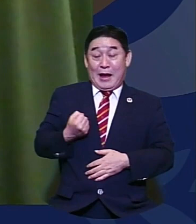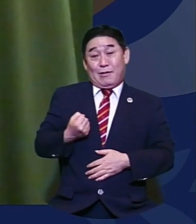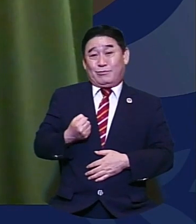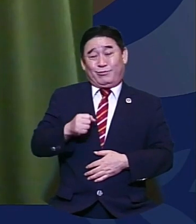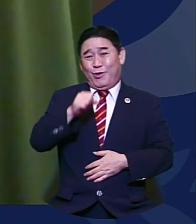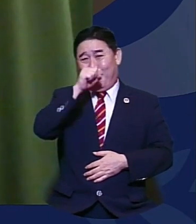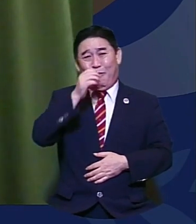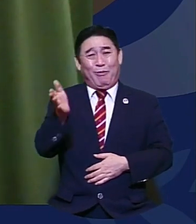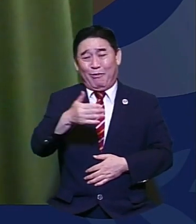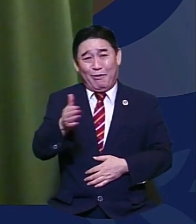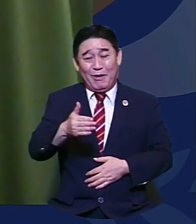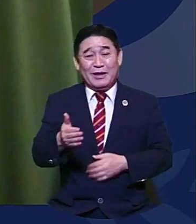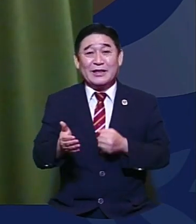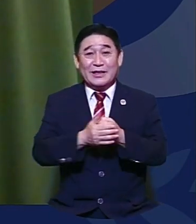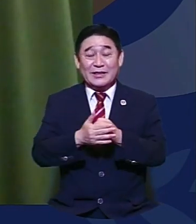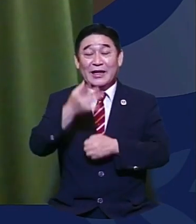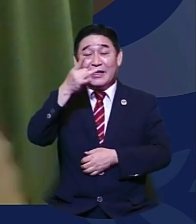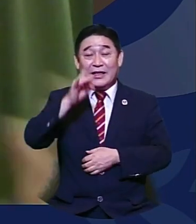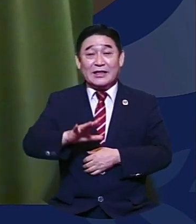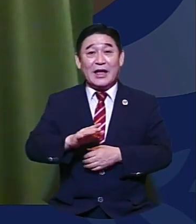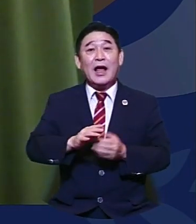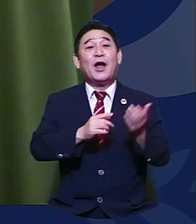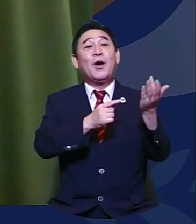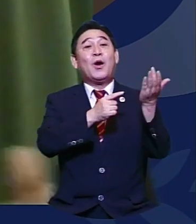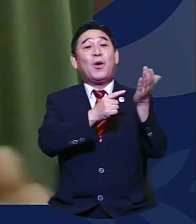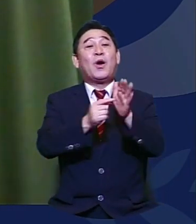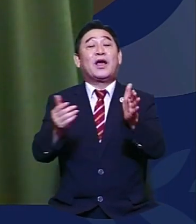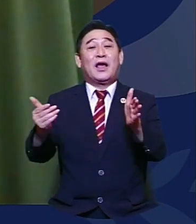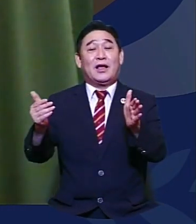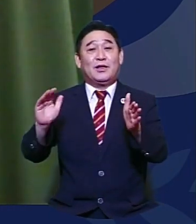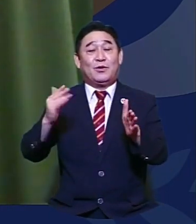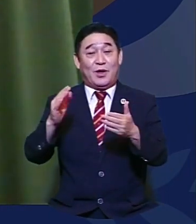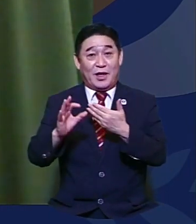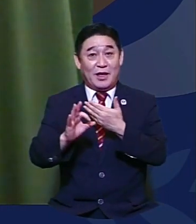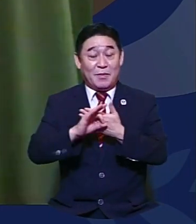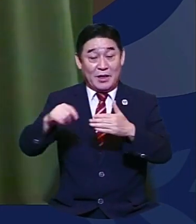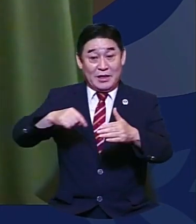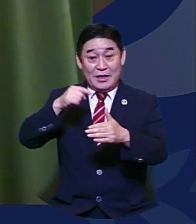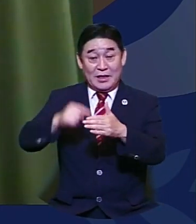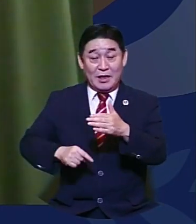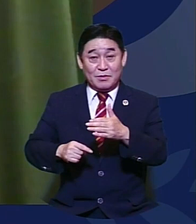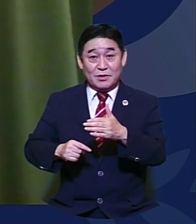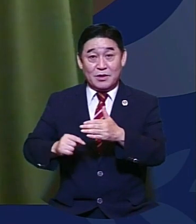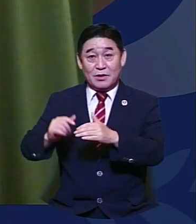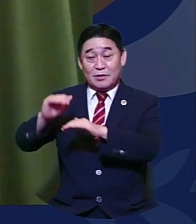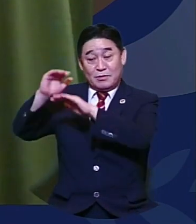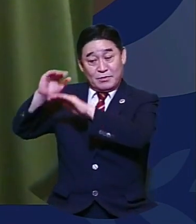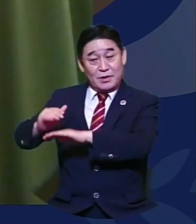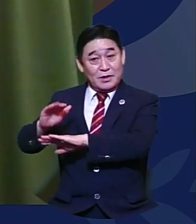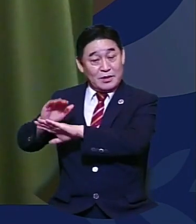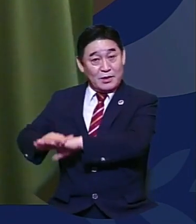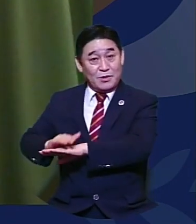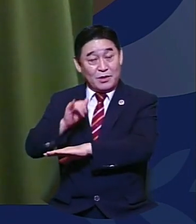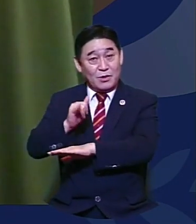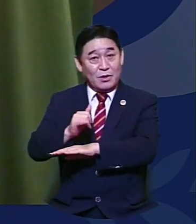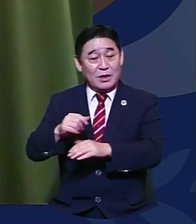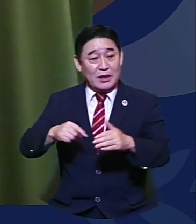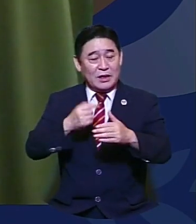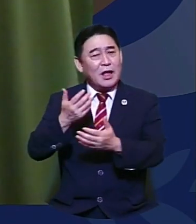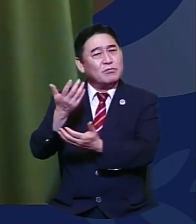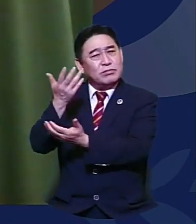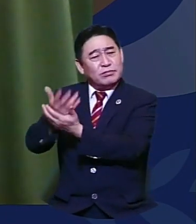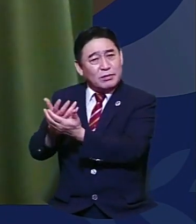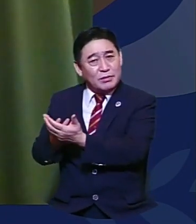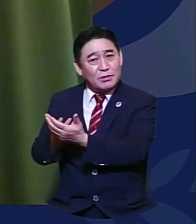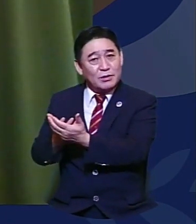date, they end up having both an internal version and an external version. The internal one is very much inside